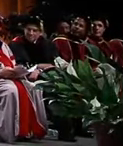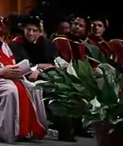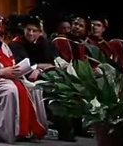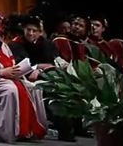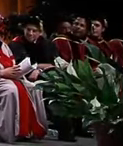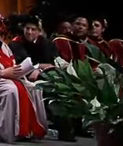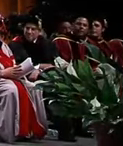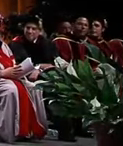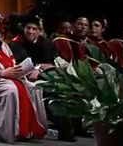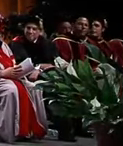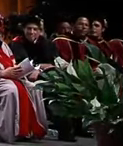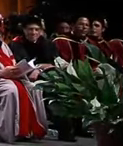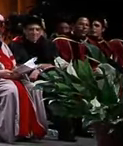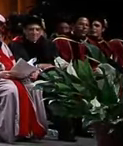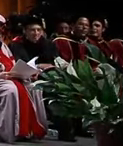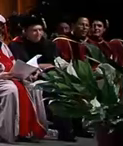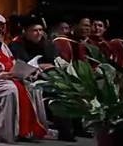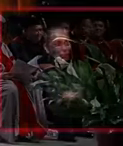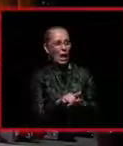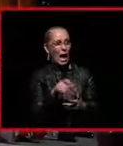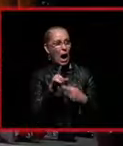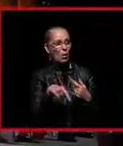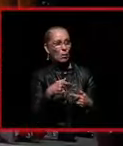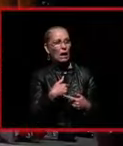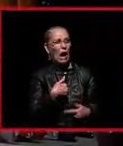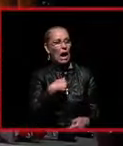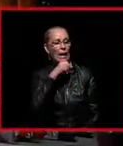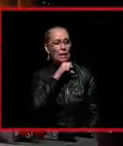I could do that at 73.